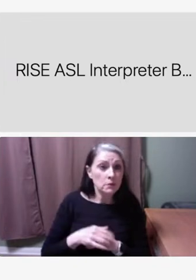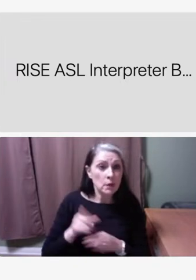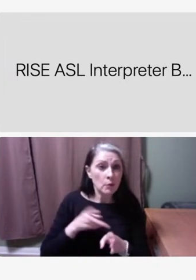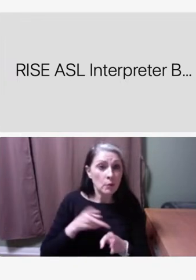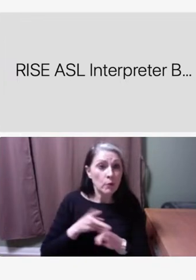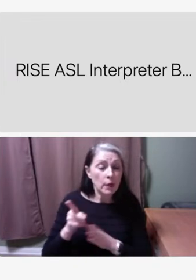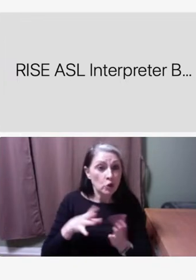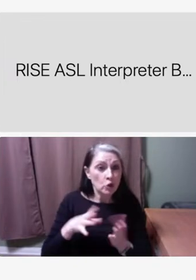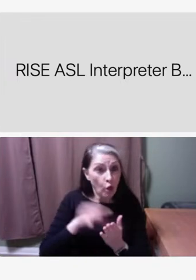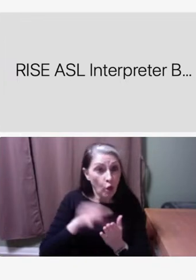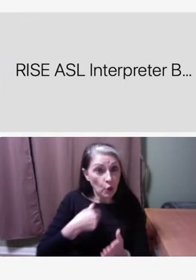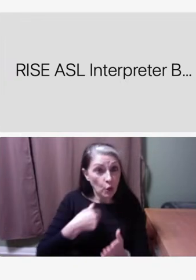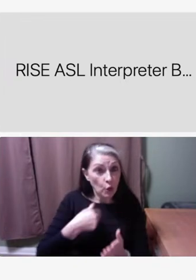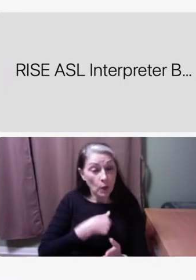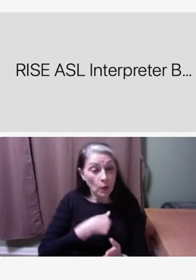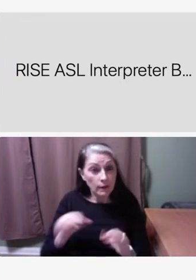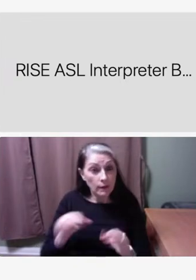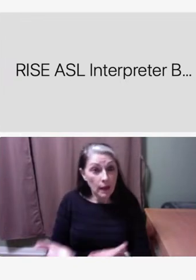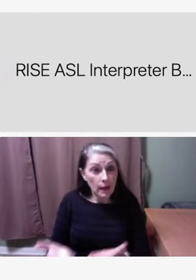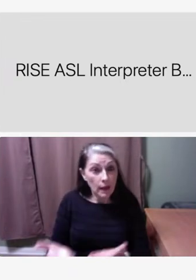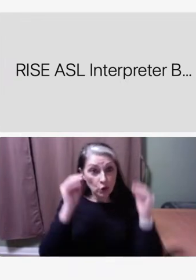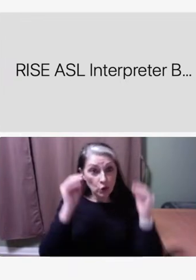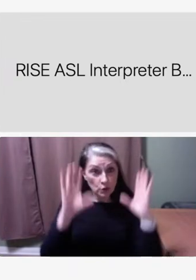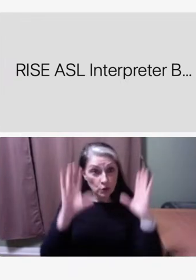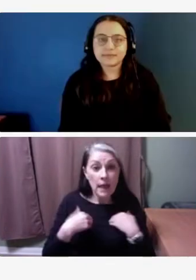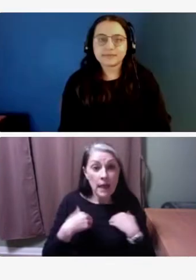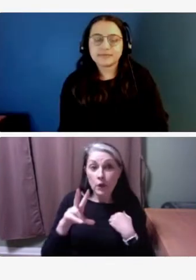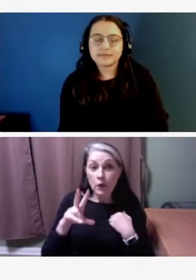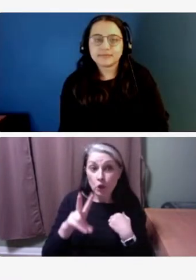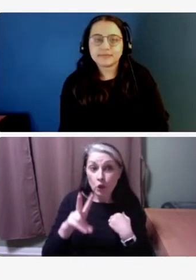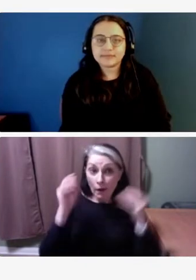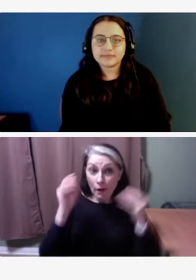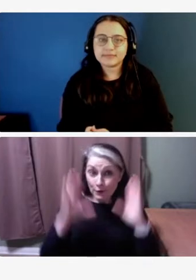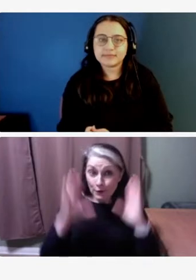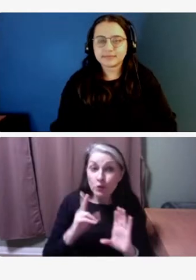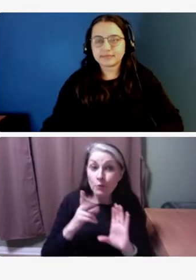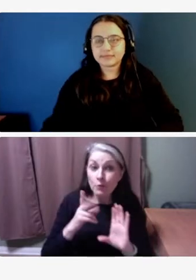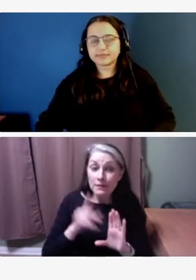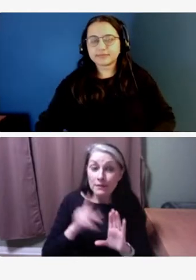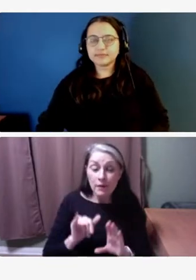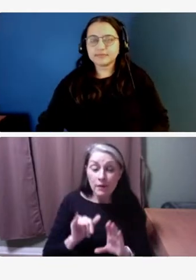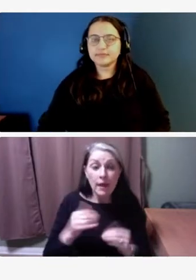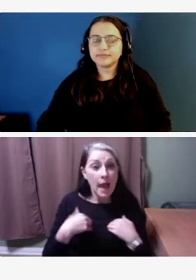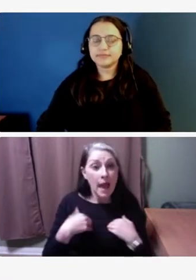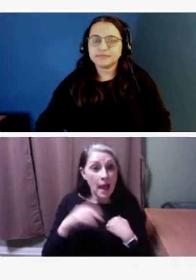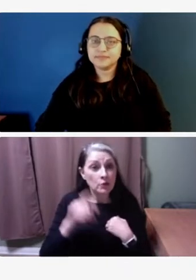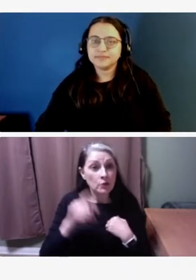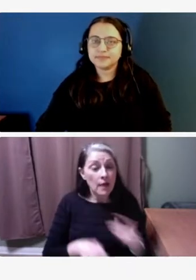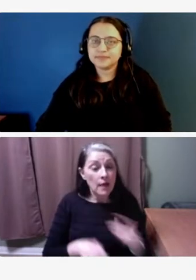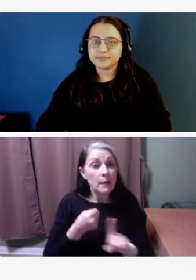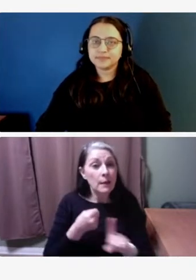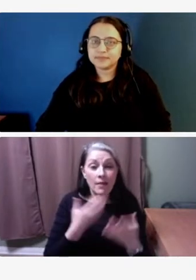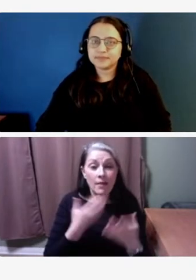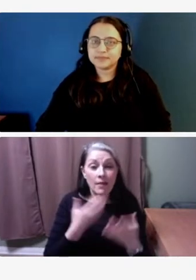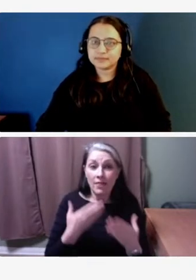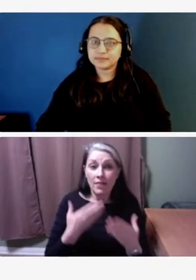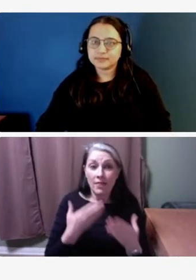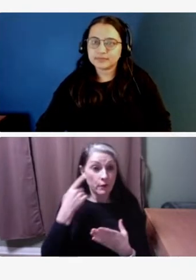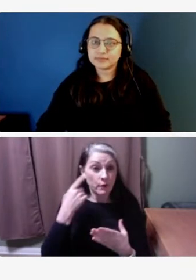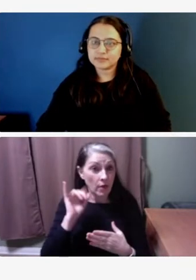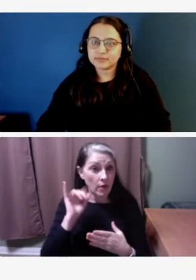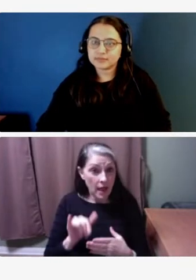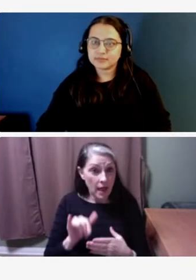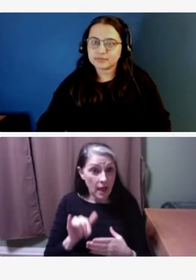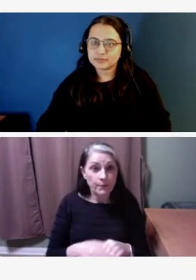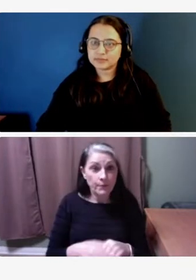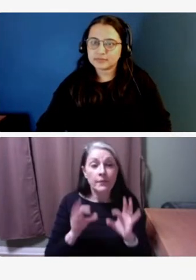our teachers, and to have 200 teachers participate, that has to have an impact. So thank you for that. I think that's